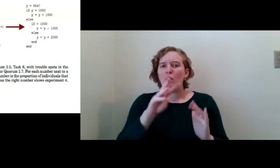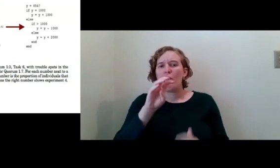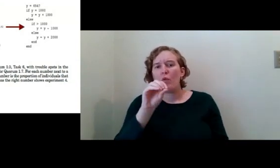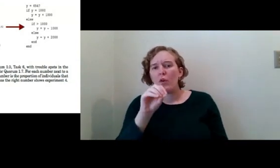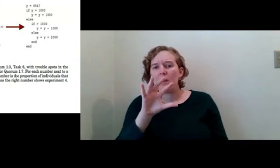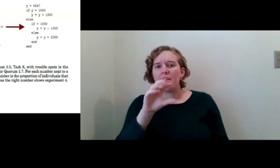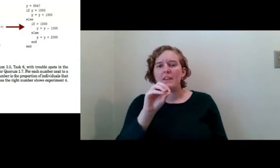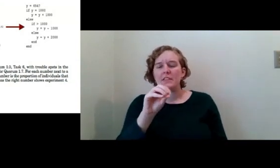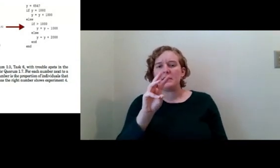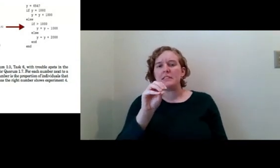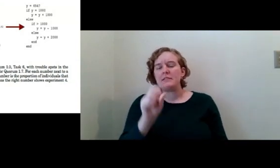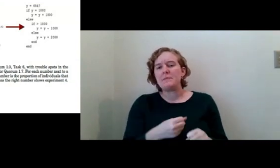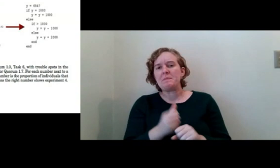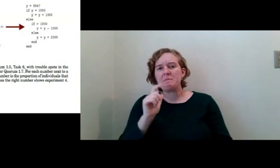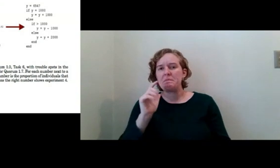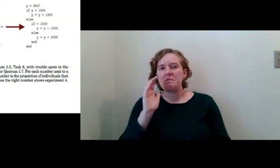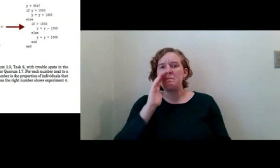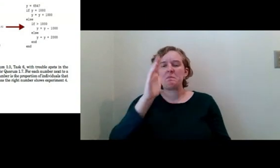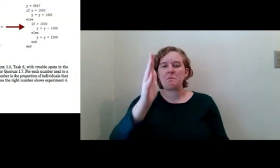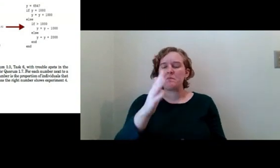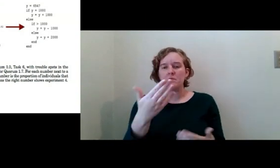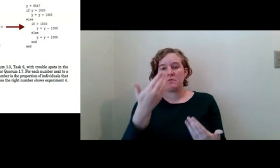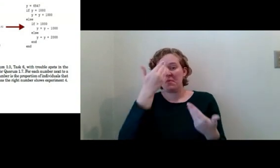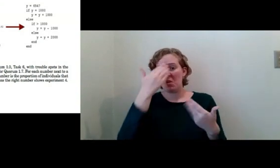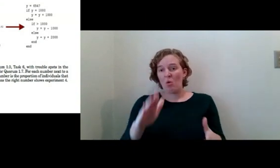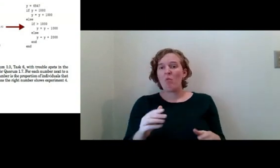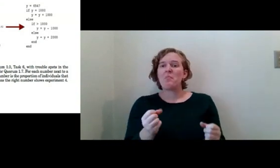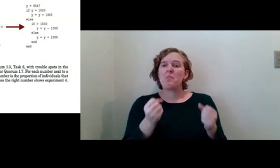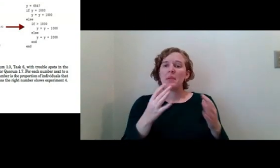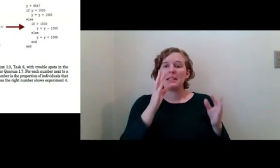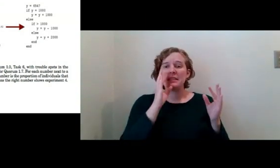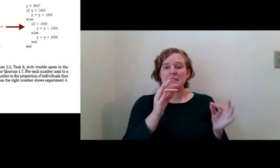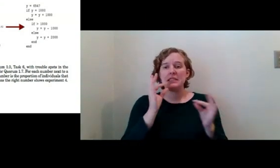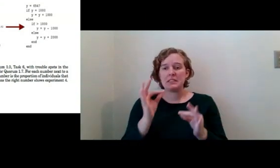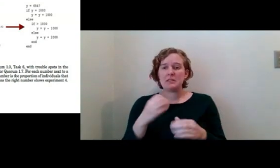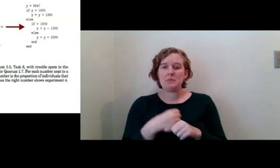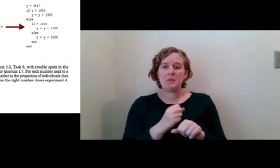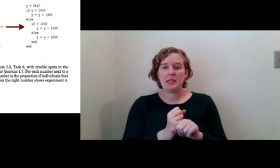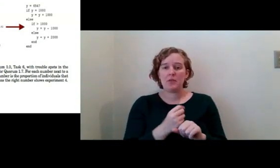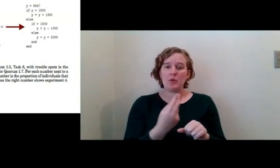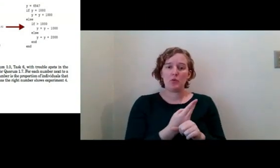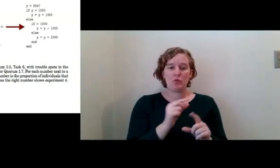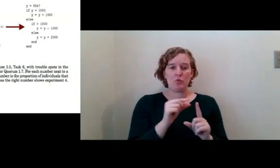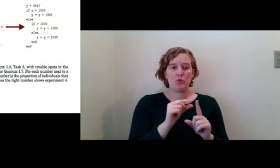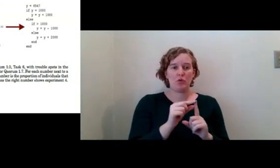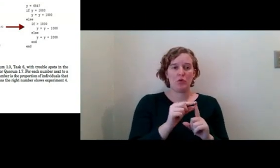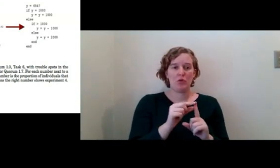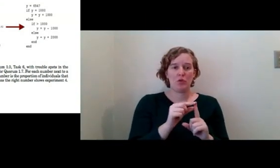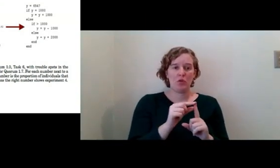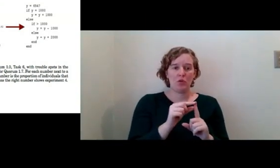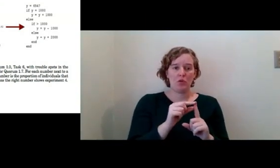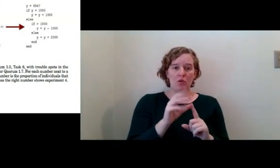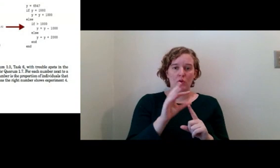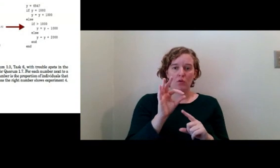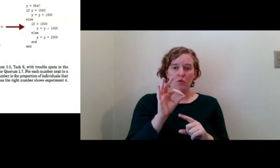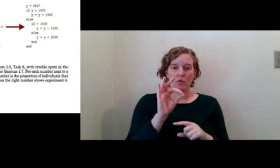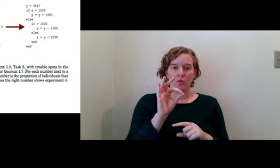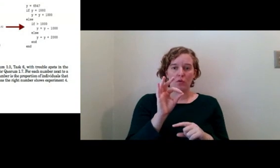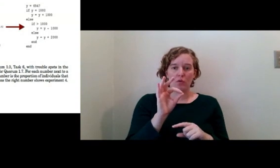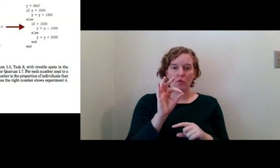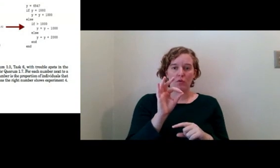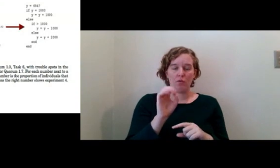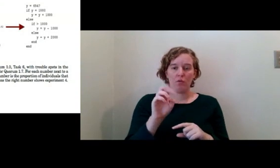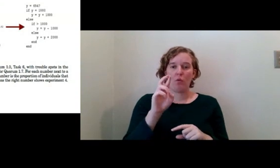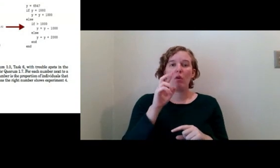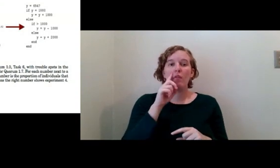the future. And a lot of the decisions that were made were things like we use the word for to represent the concept of repetition. Both